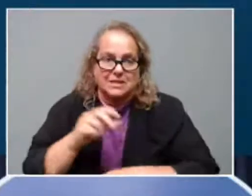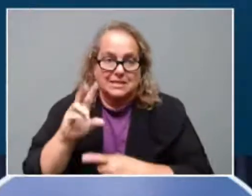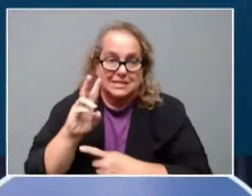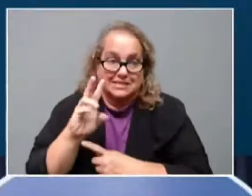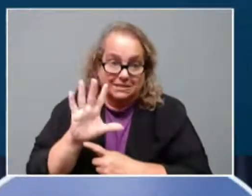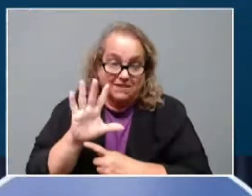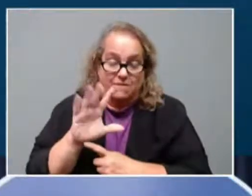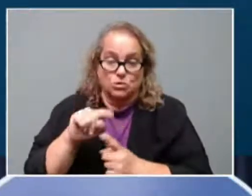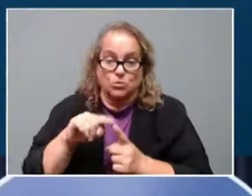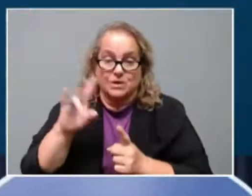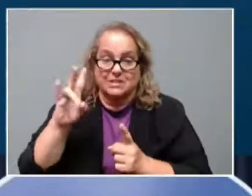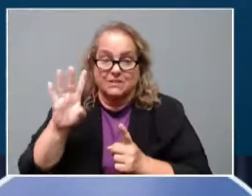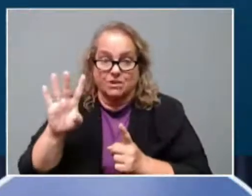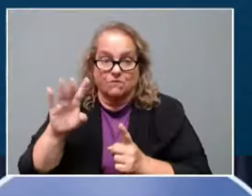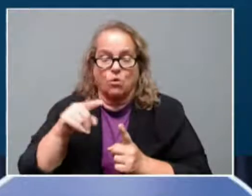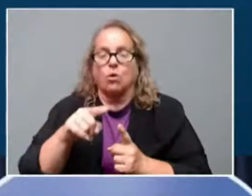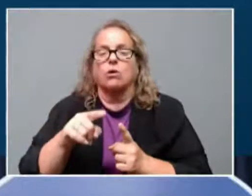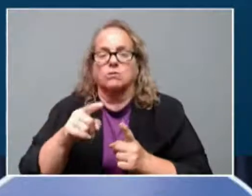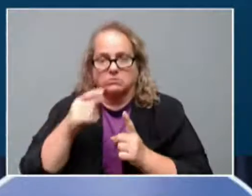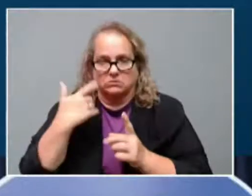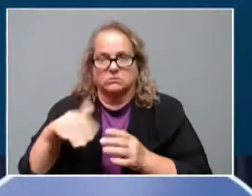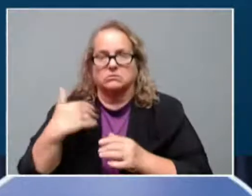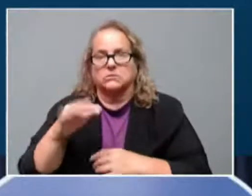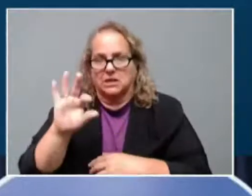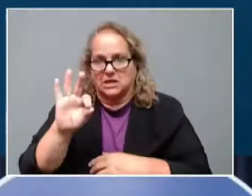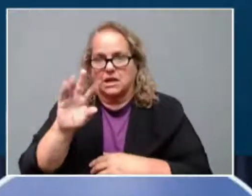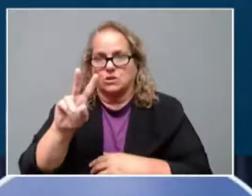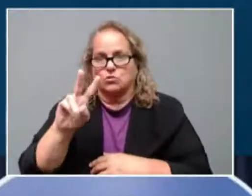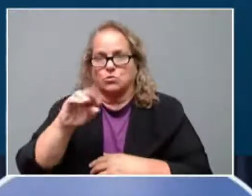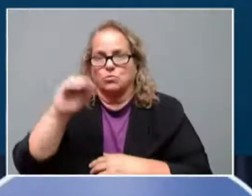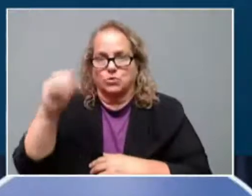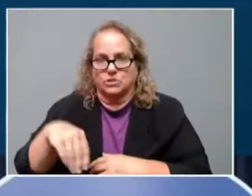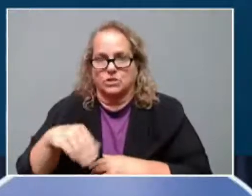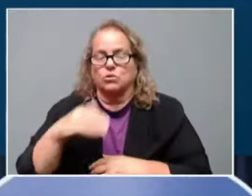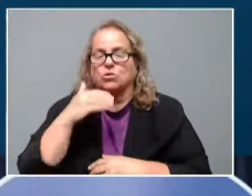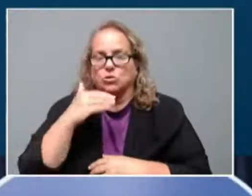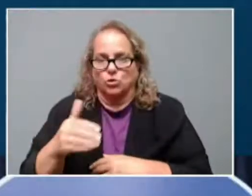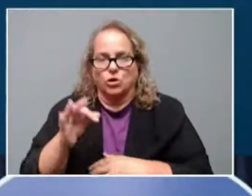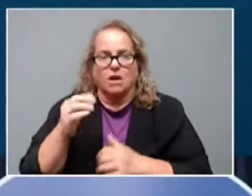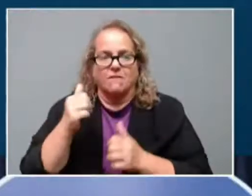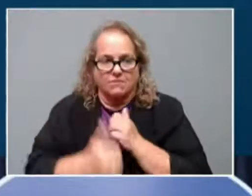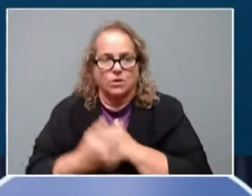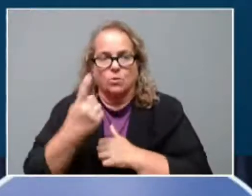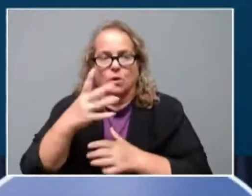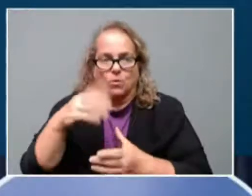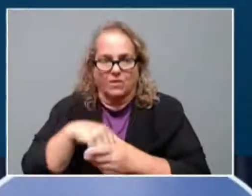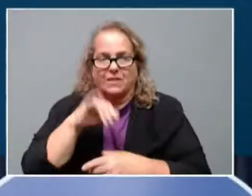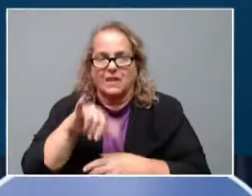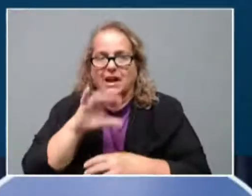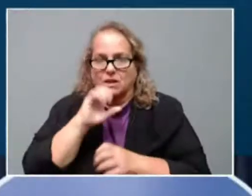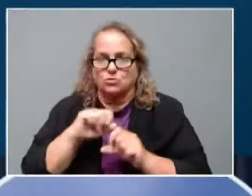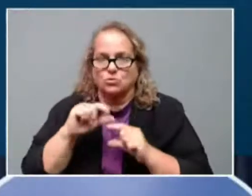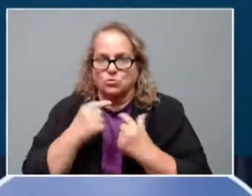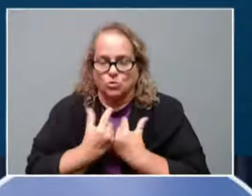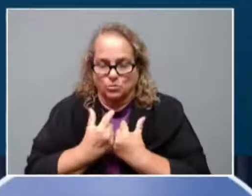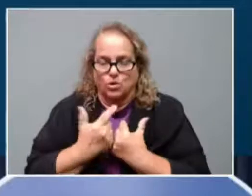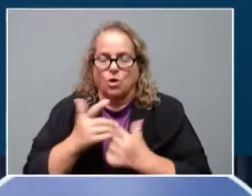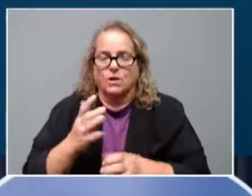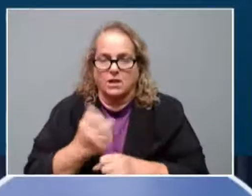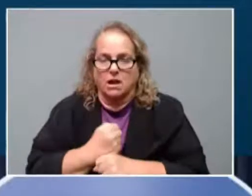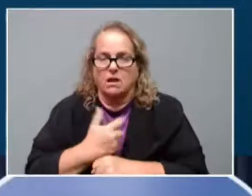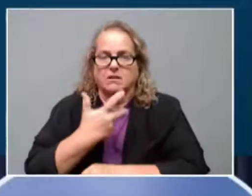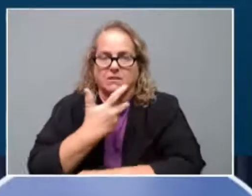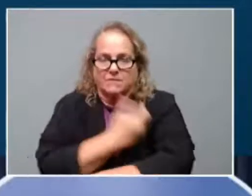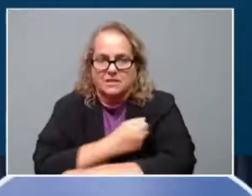are our winners in the clubhouse. 92% of everybody in that age group having gotten vaccinated. By the